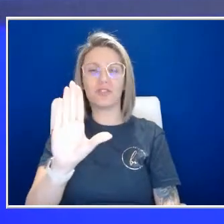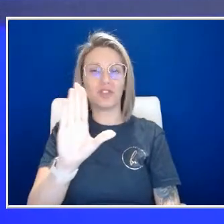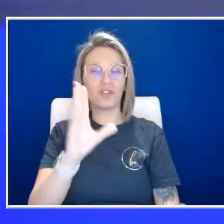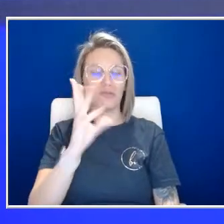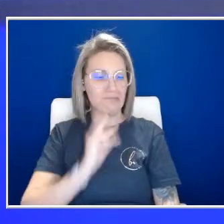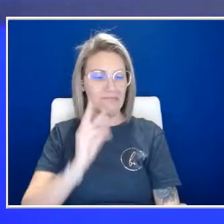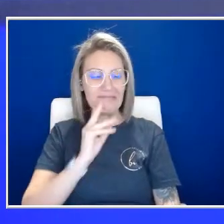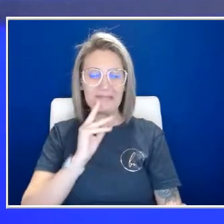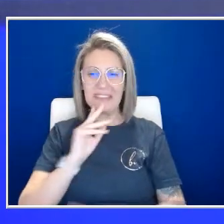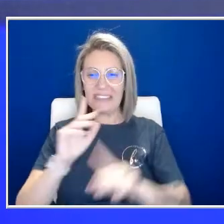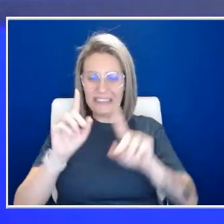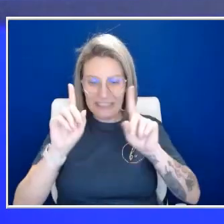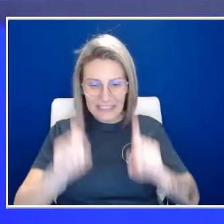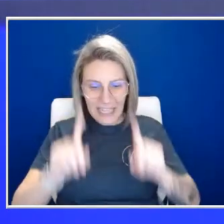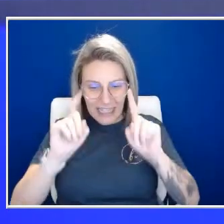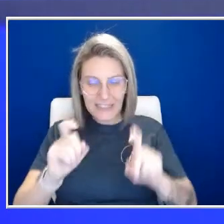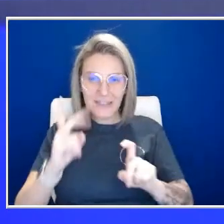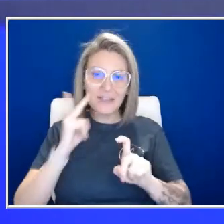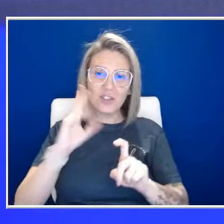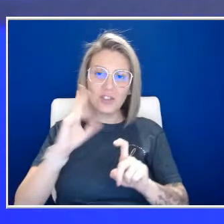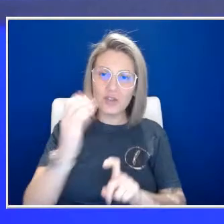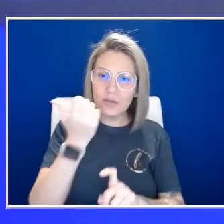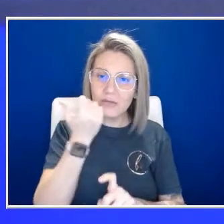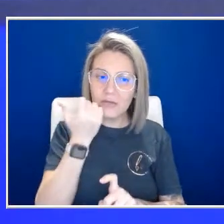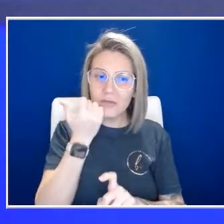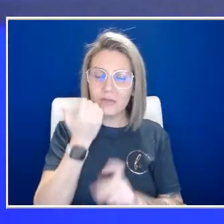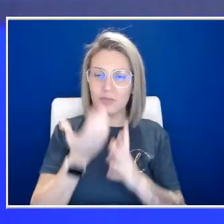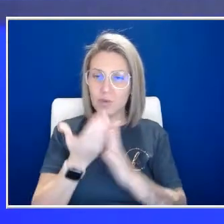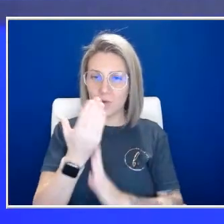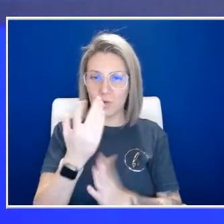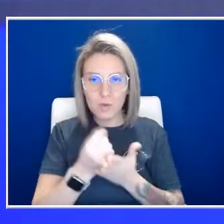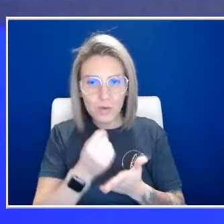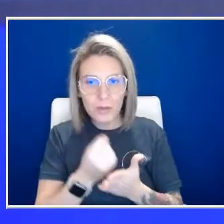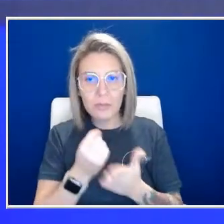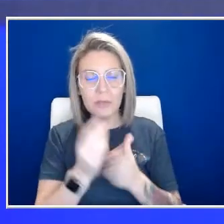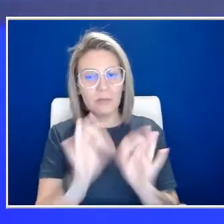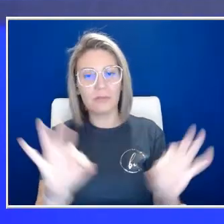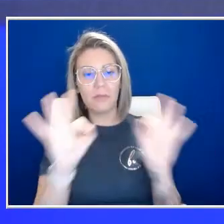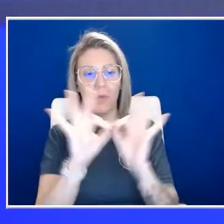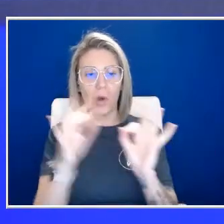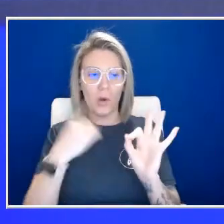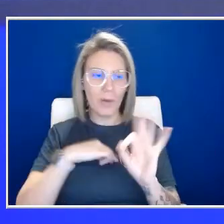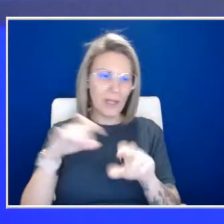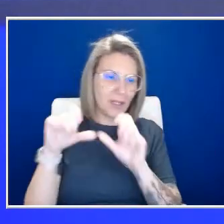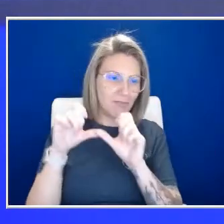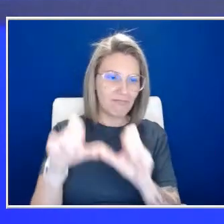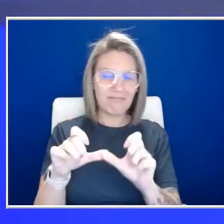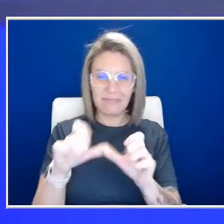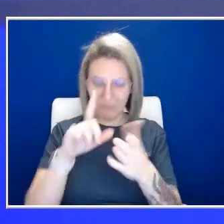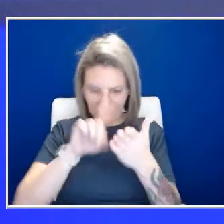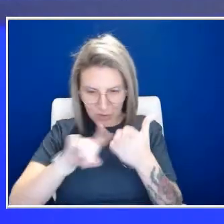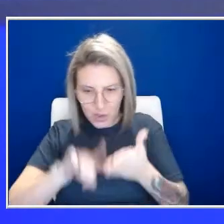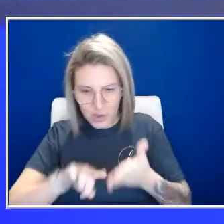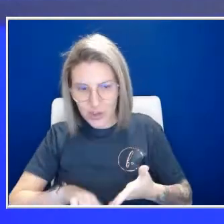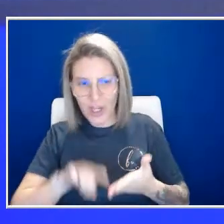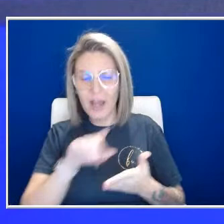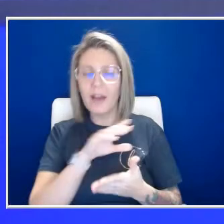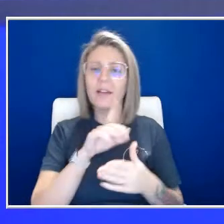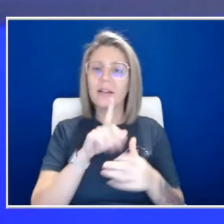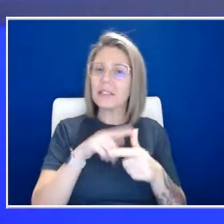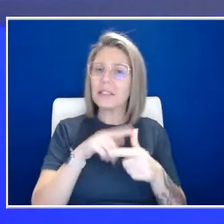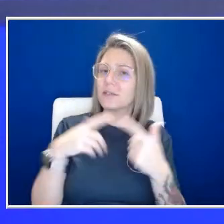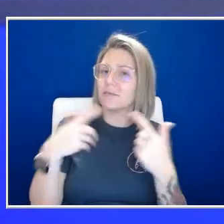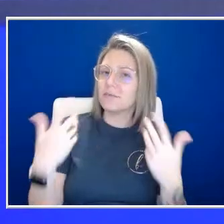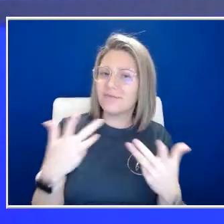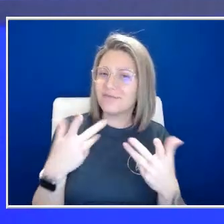dentist. As she went through treatment, it was important that we continued to check on her, and that, as you can tell